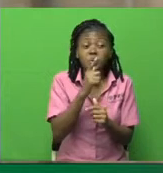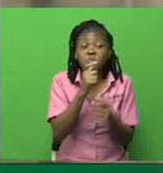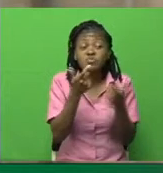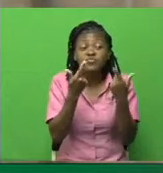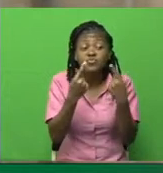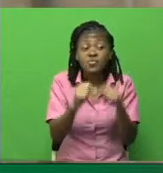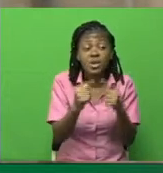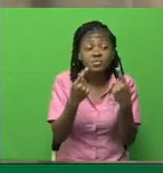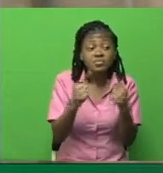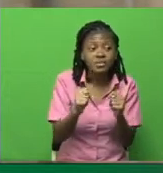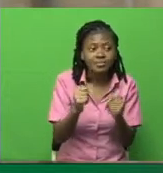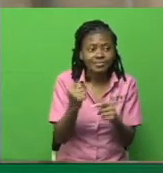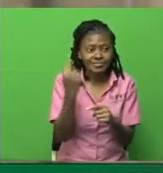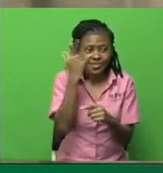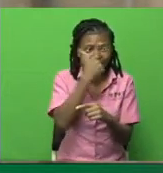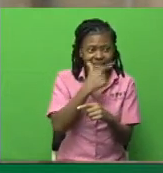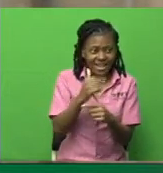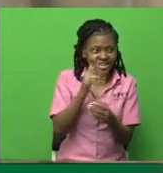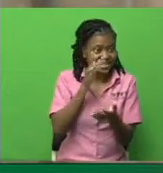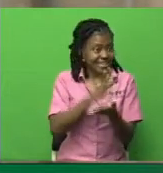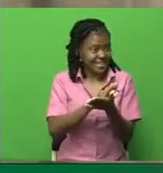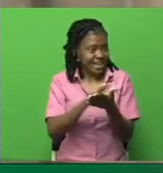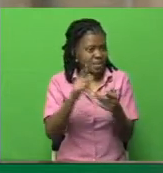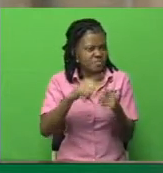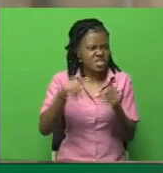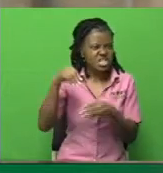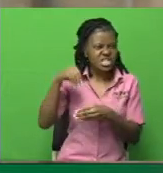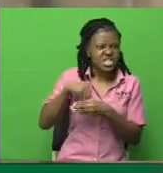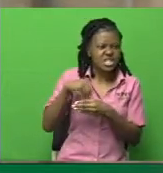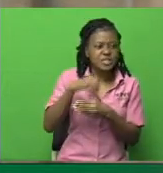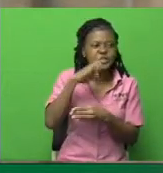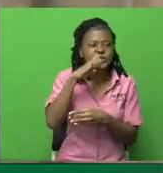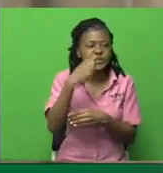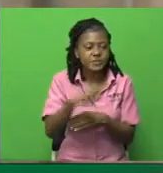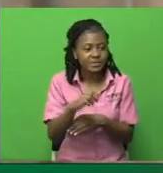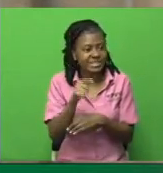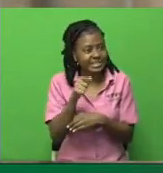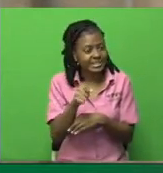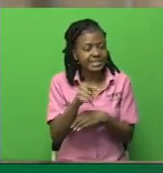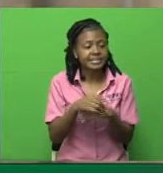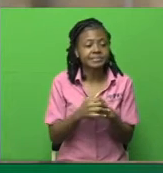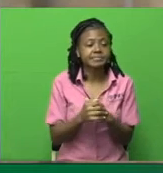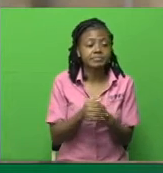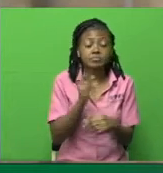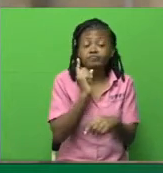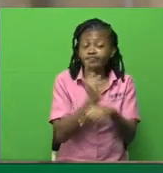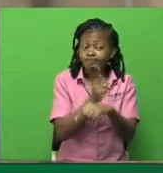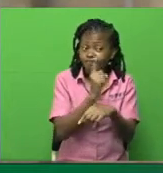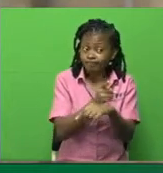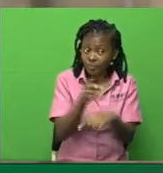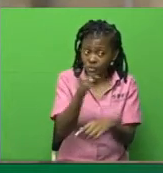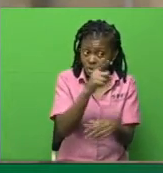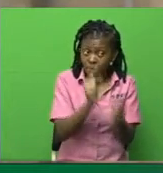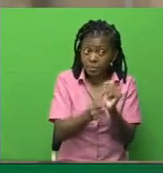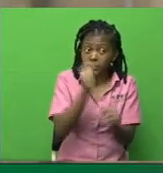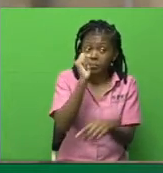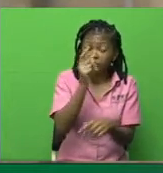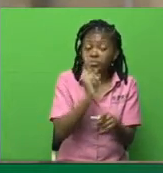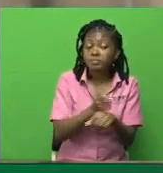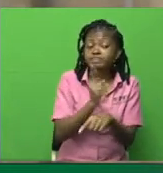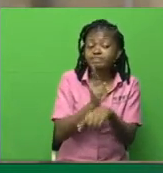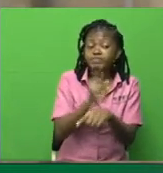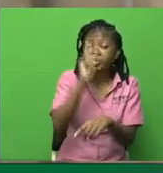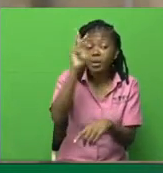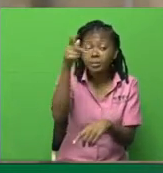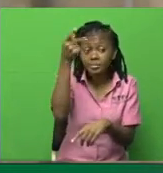true intention that is who they are and I warn the people of this country of political con men and